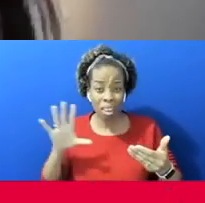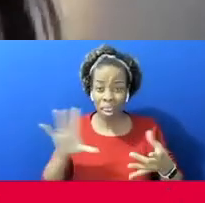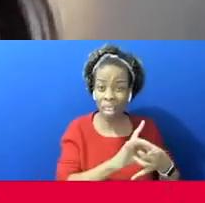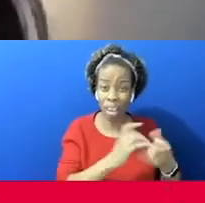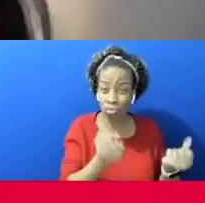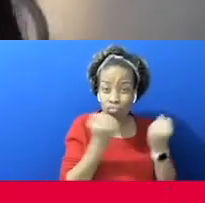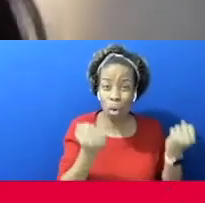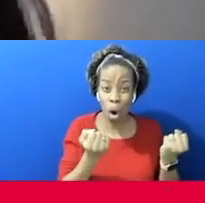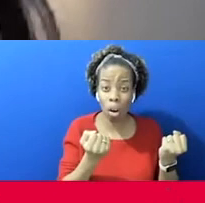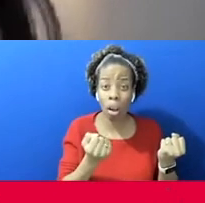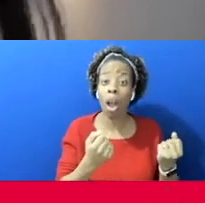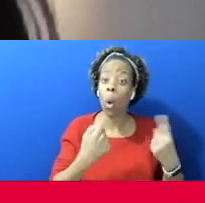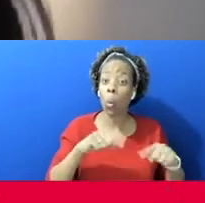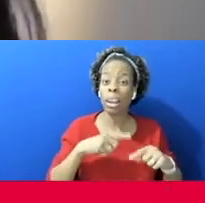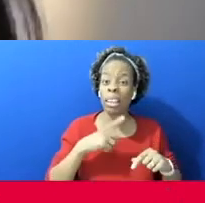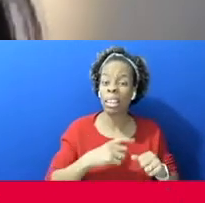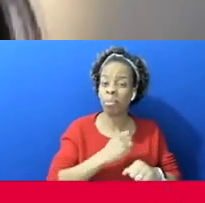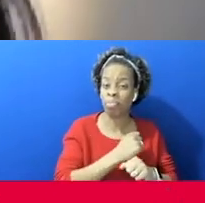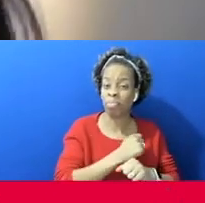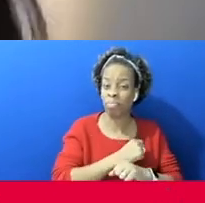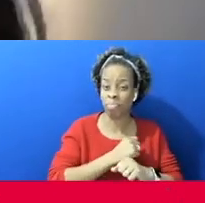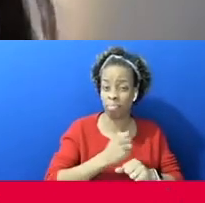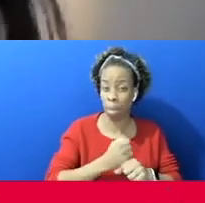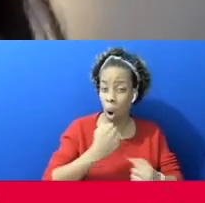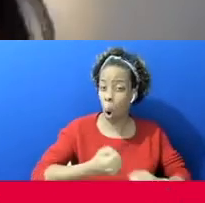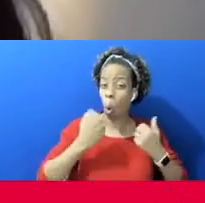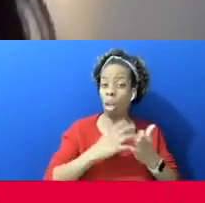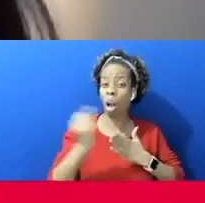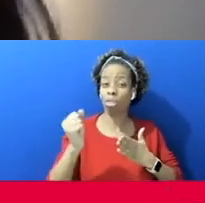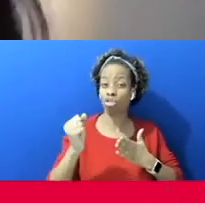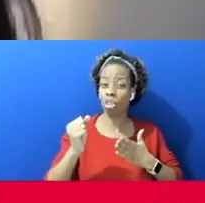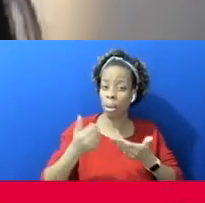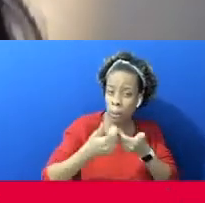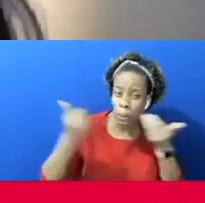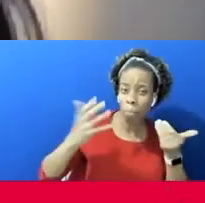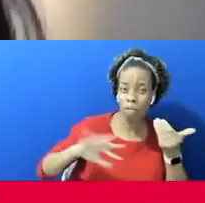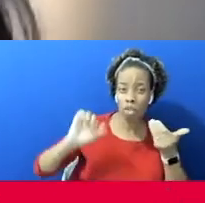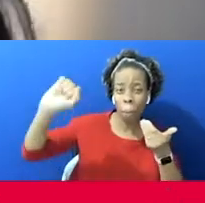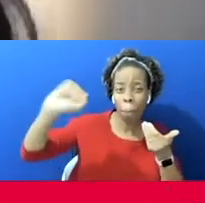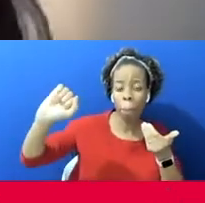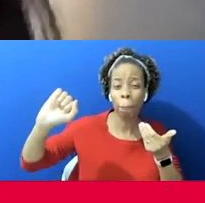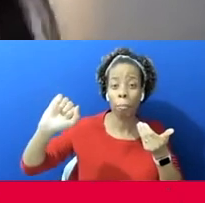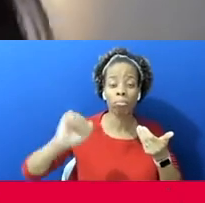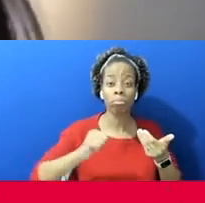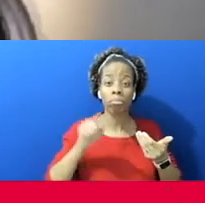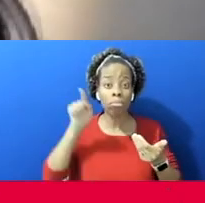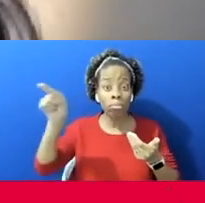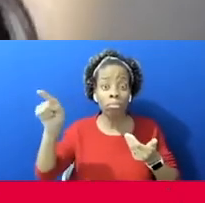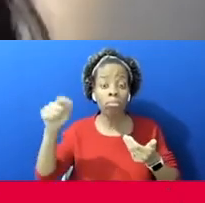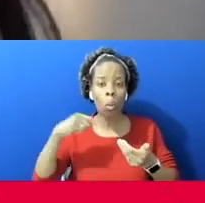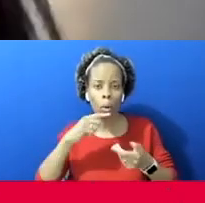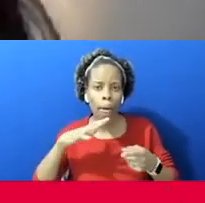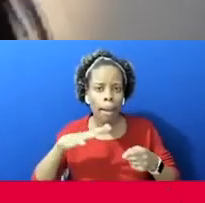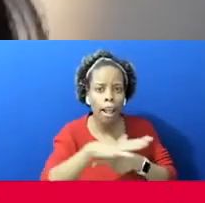we can be explicitly anti-war and anti-imperialism, and our academics will encourage students and researchers to